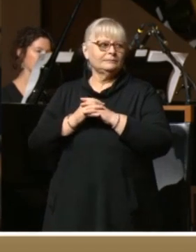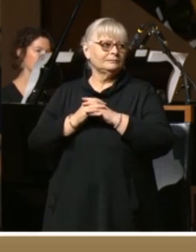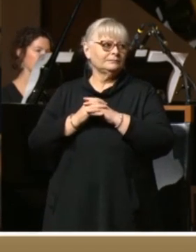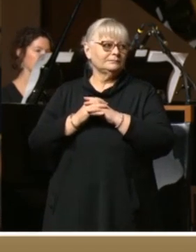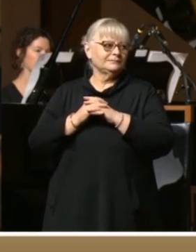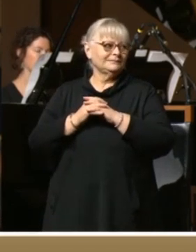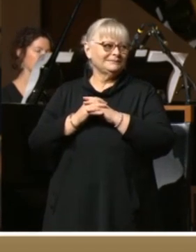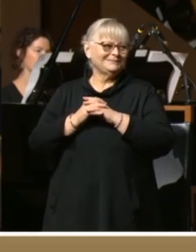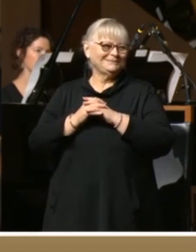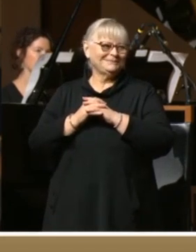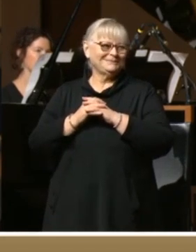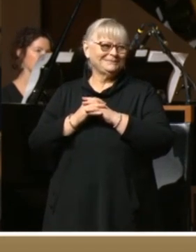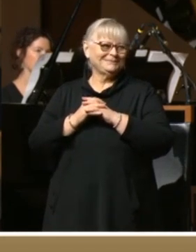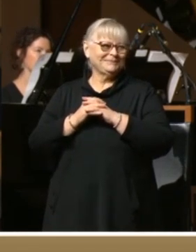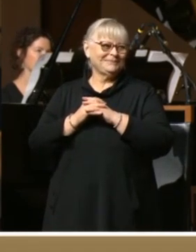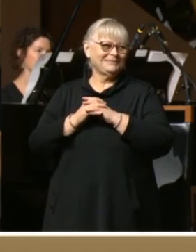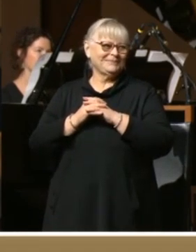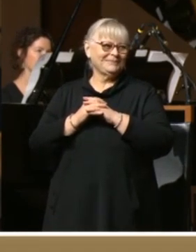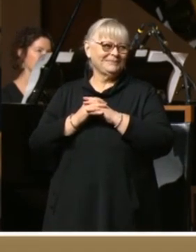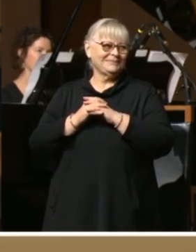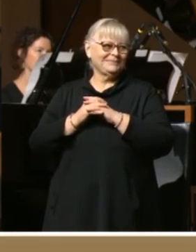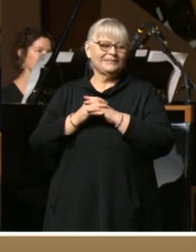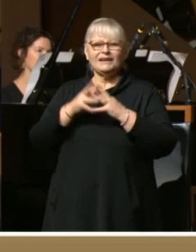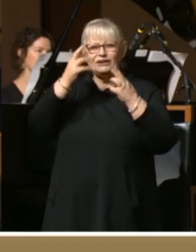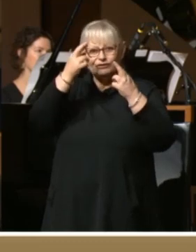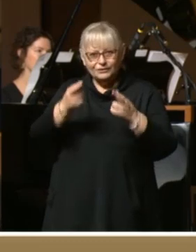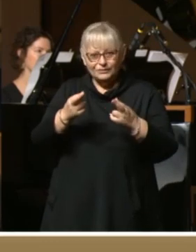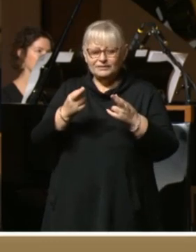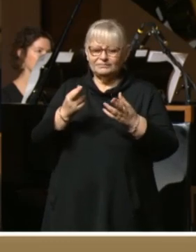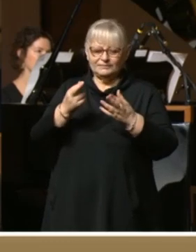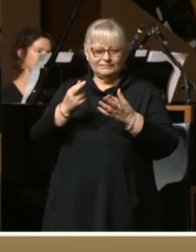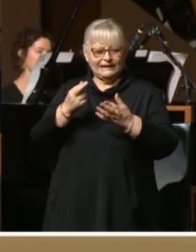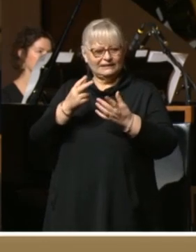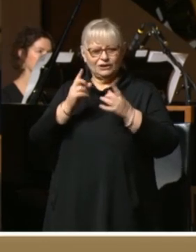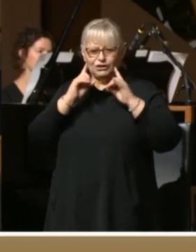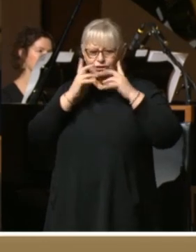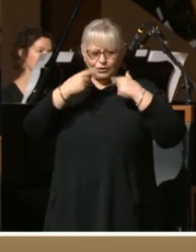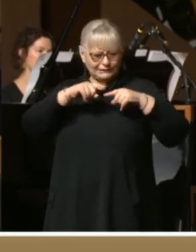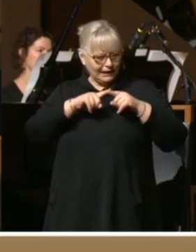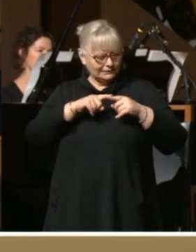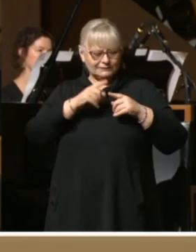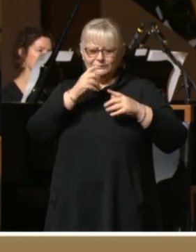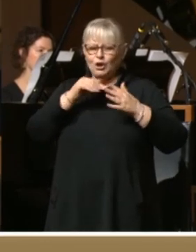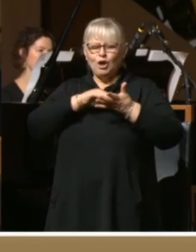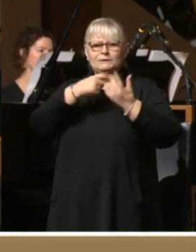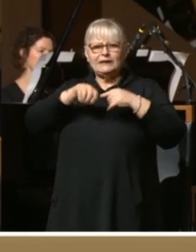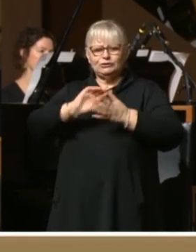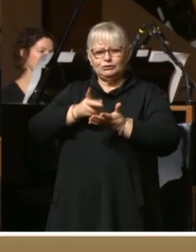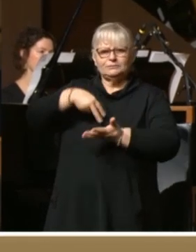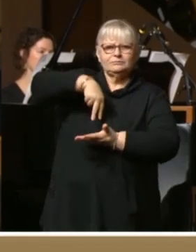Yinjamara, Maramara, Nyinya Nyinya, Girama, Maranya. Respect shapes us and lifts up the people.